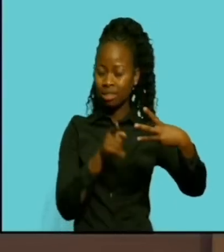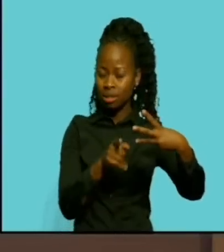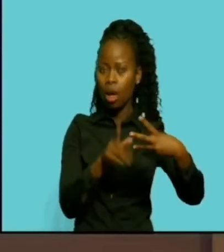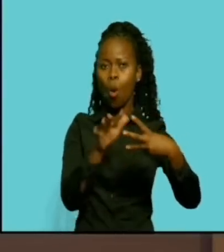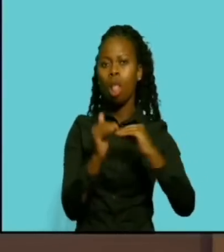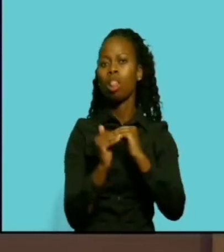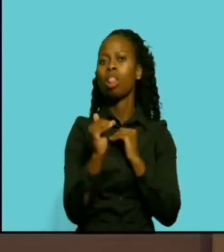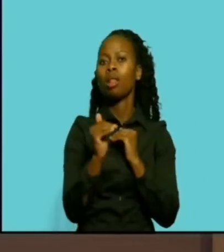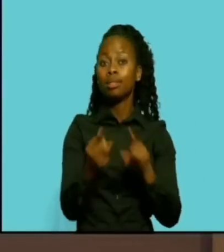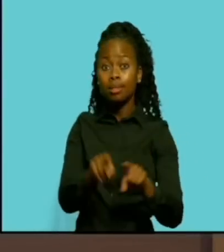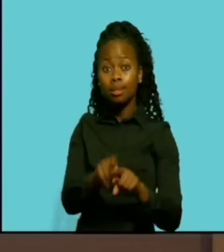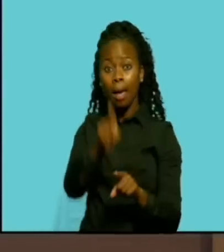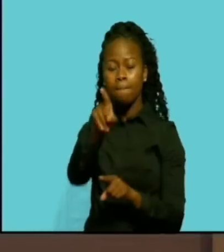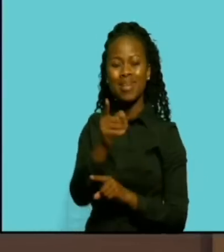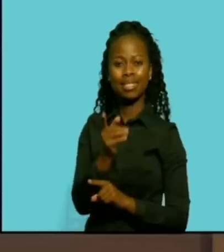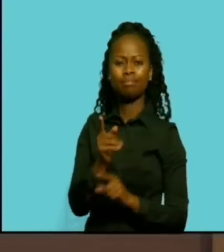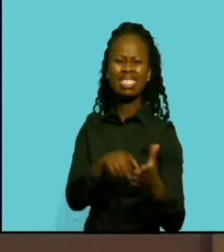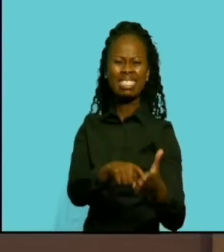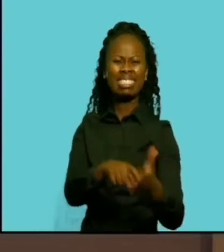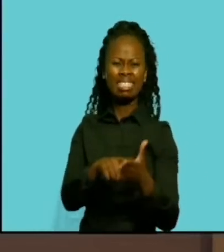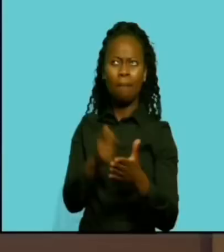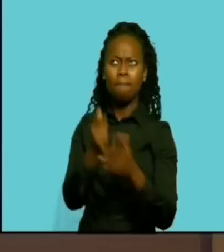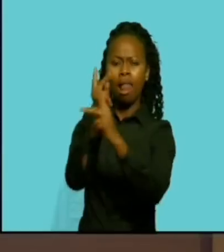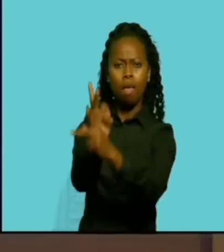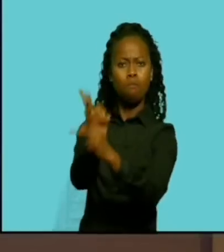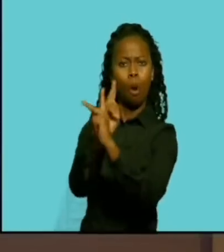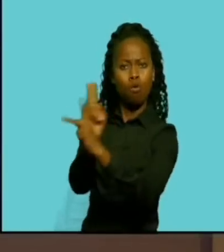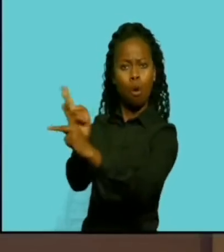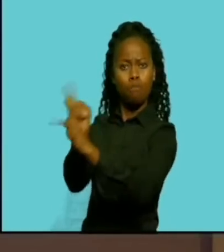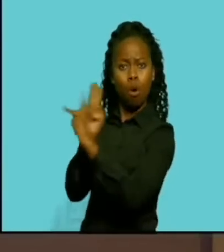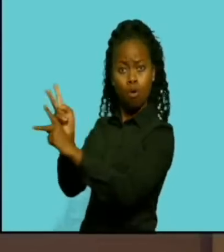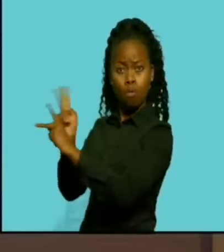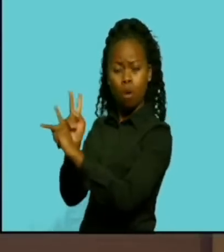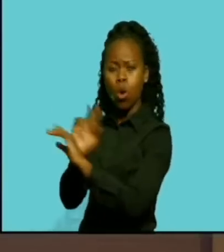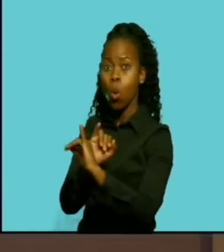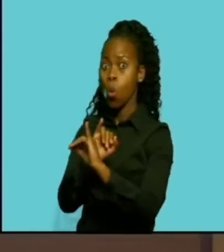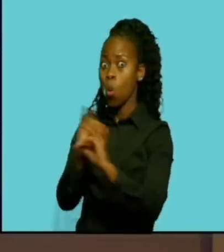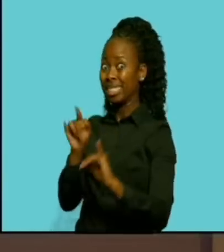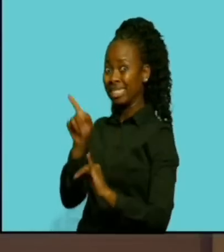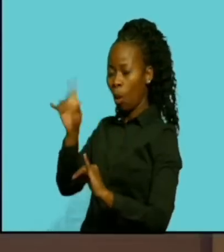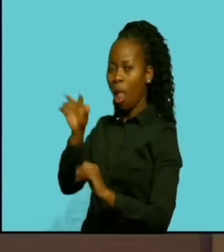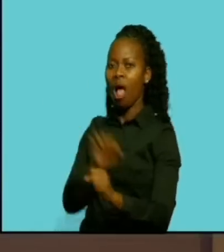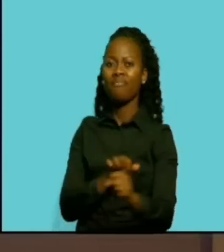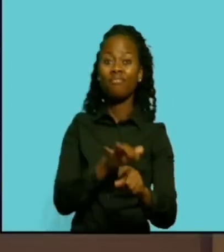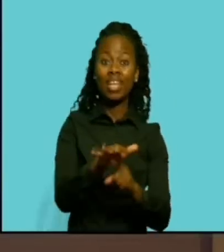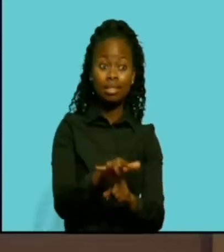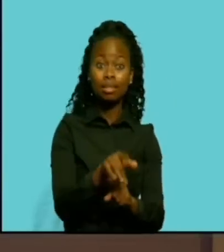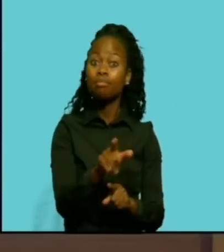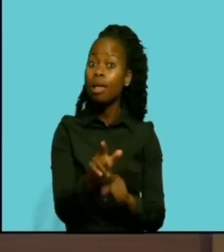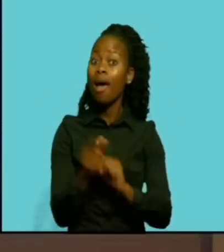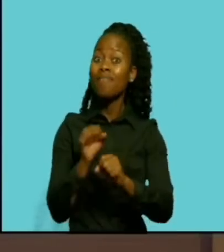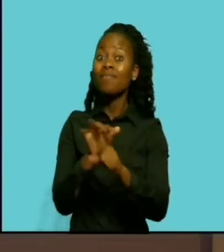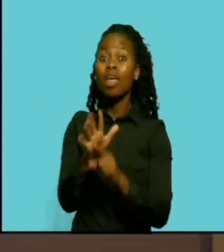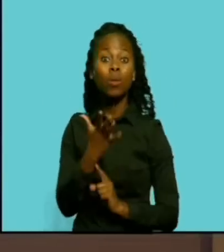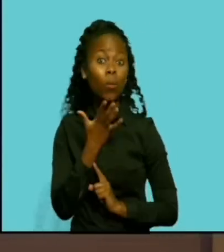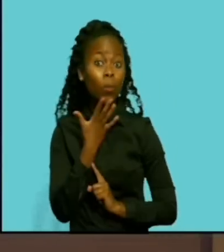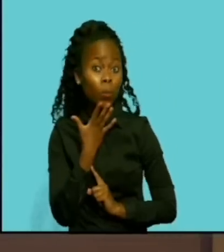debt costs worsen economic conditions for most emerging and developing